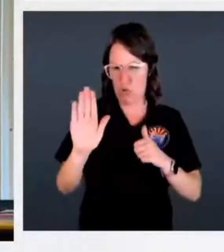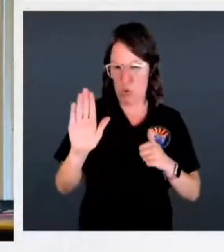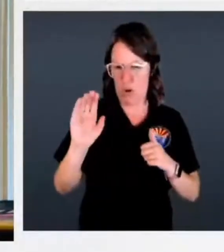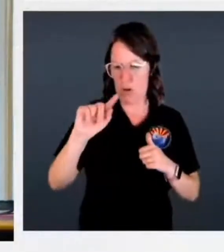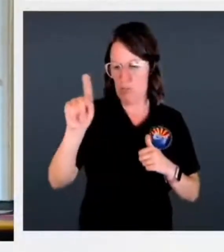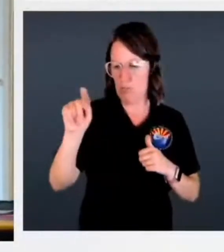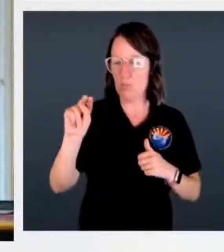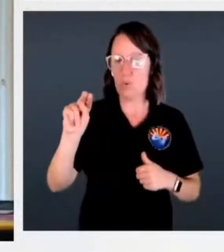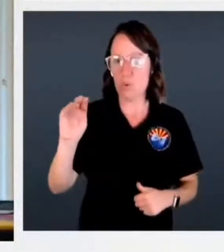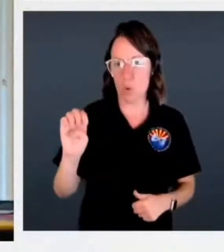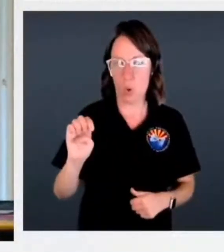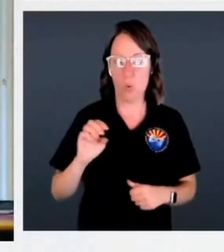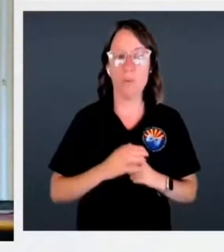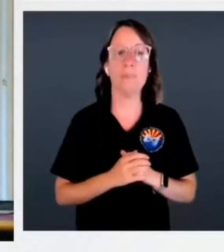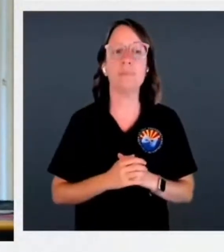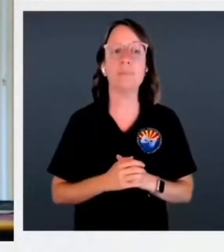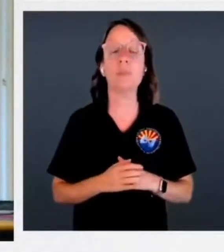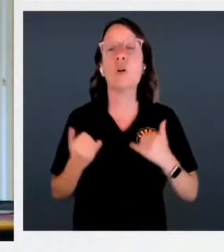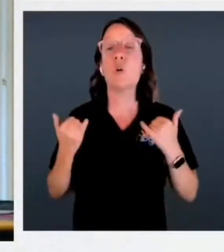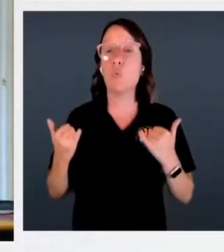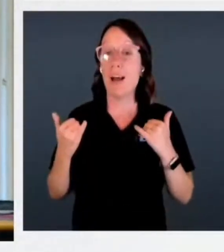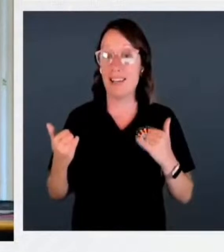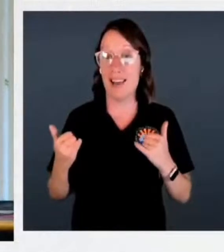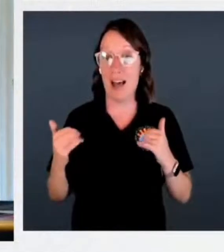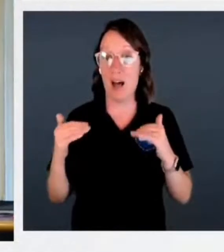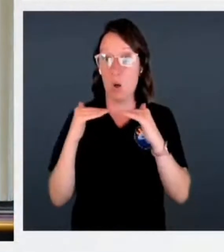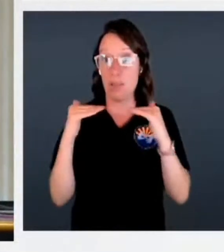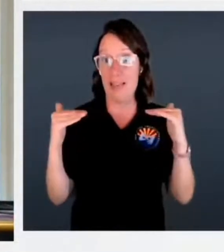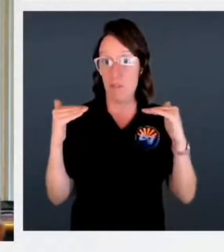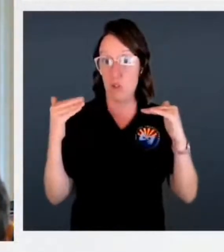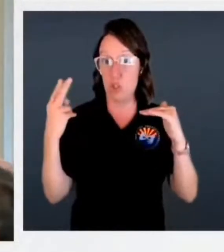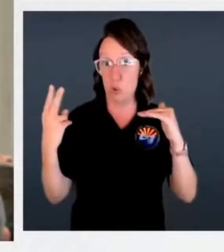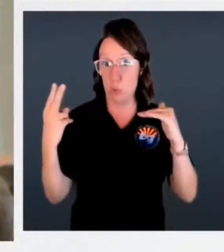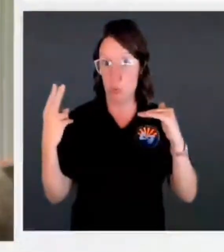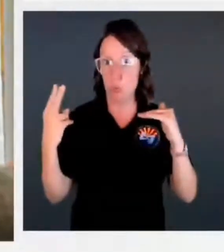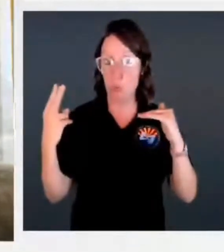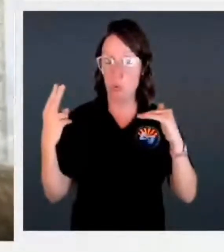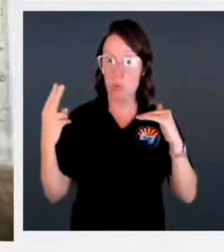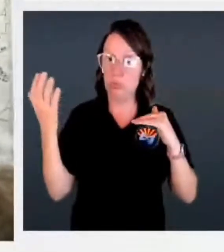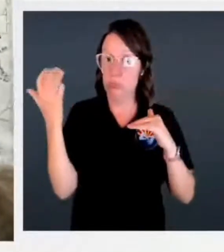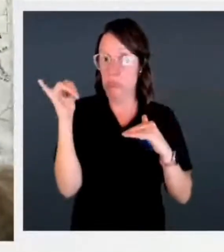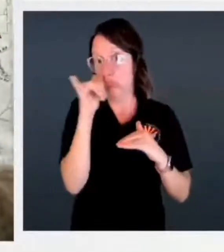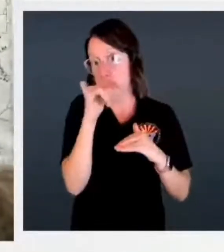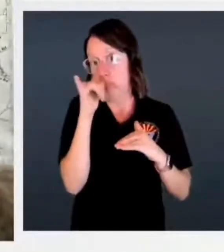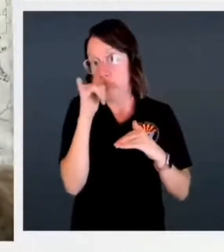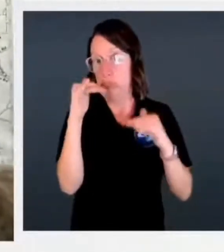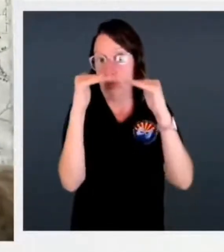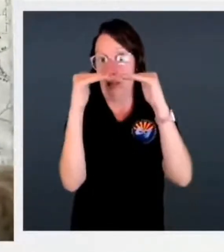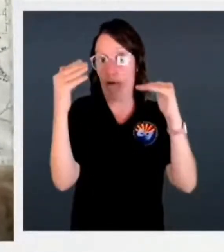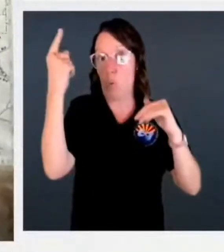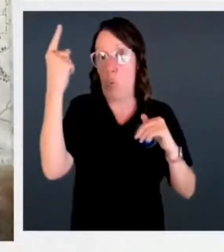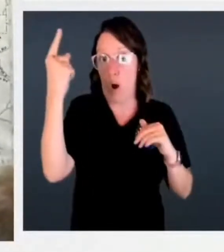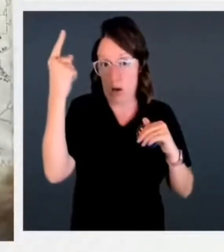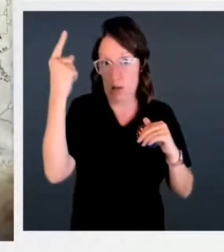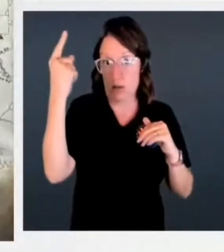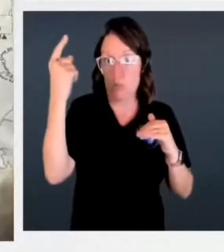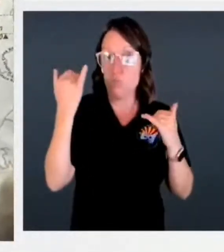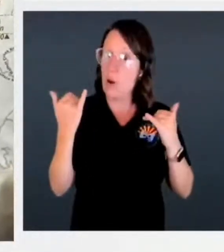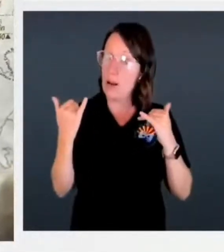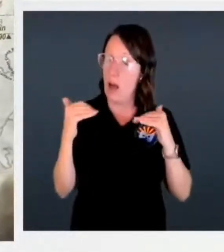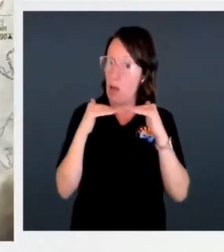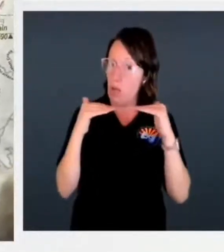we are at a level 2. Our highest is a level 1. We are on standby if need be, and I get the phone call